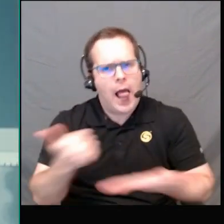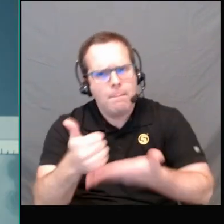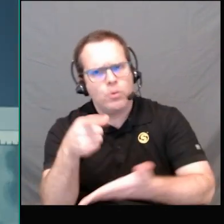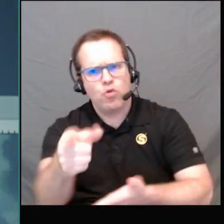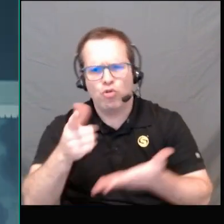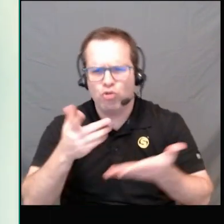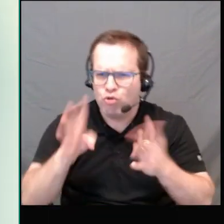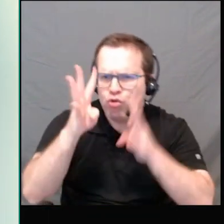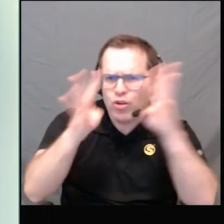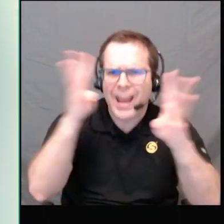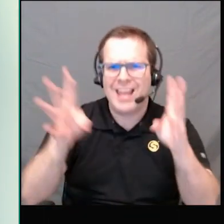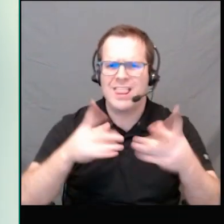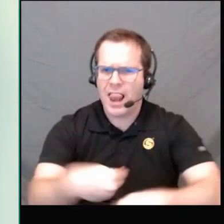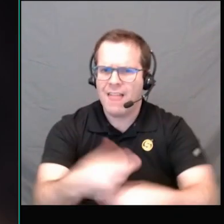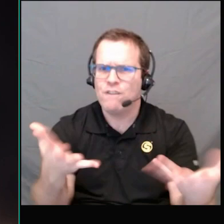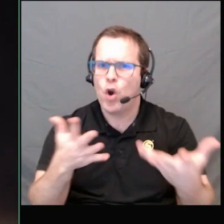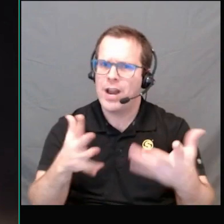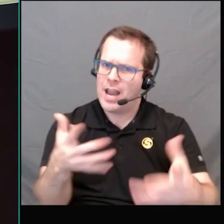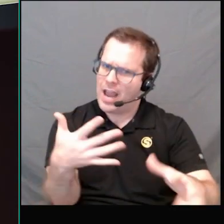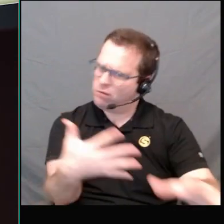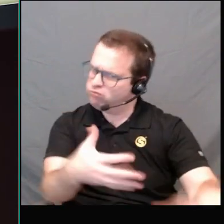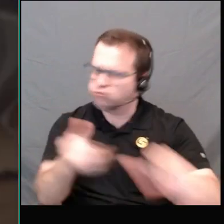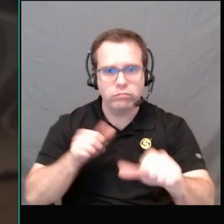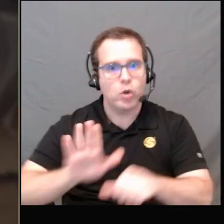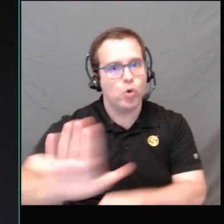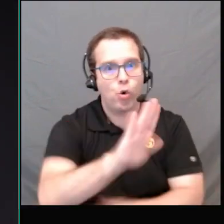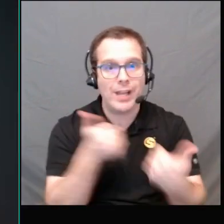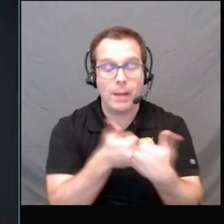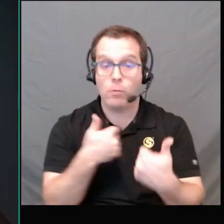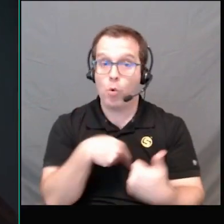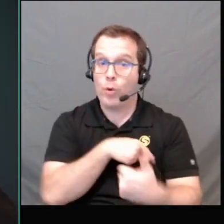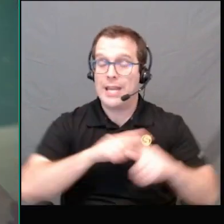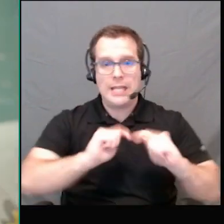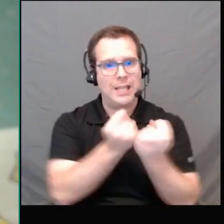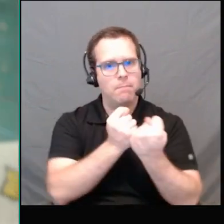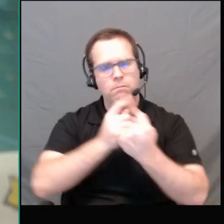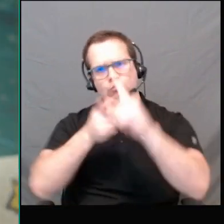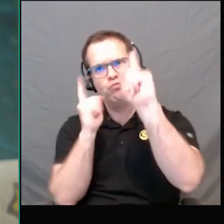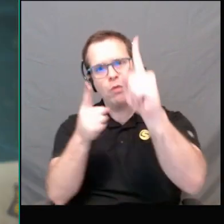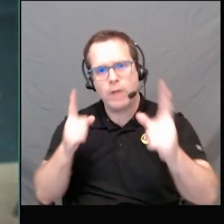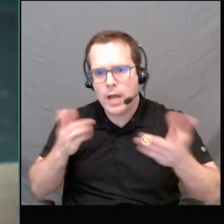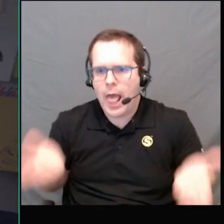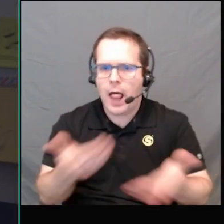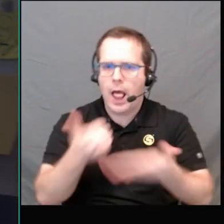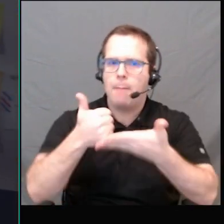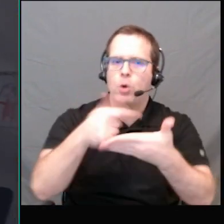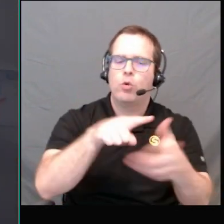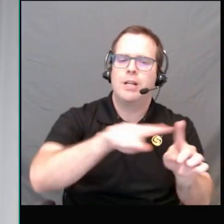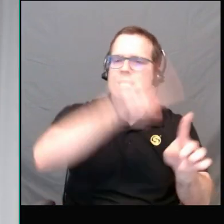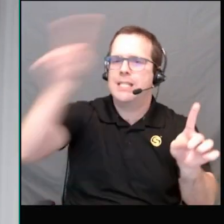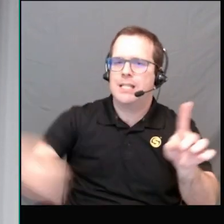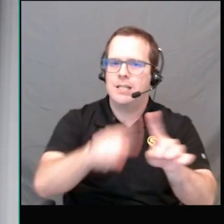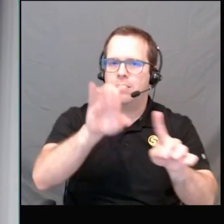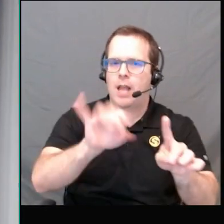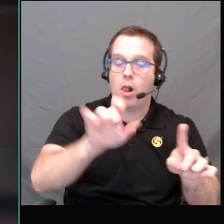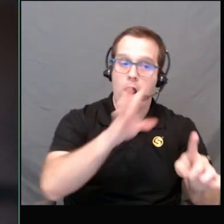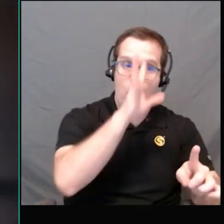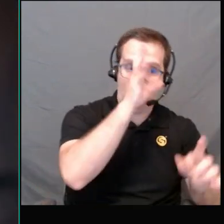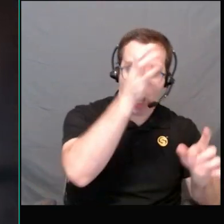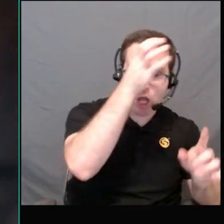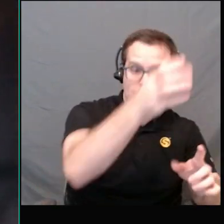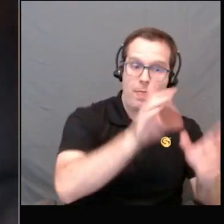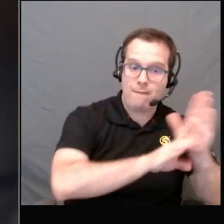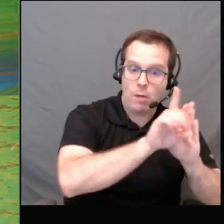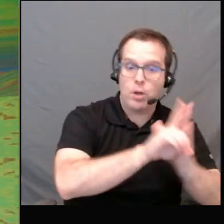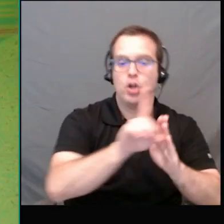your games. We're a team set to help you throughout the creative cycle, from concept and development to attracting players and growing